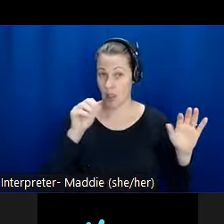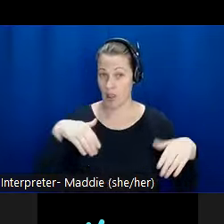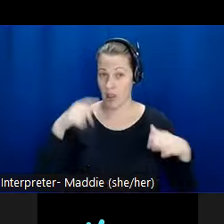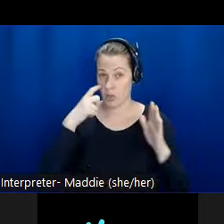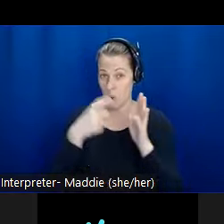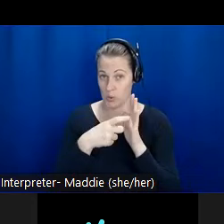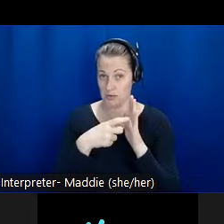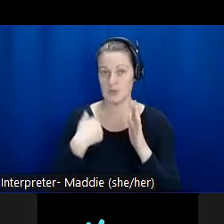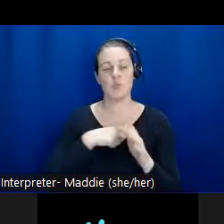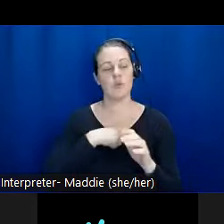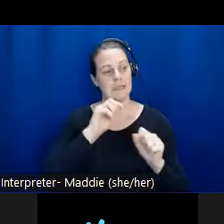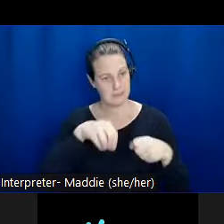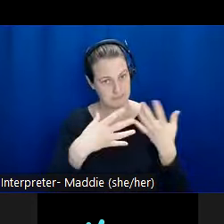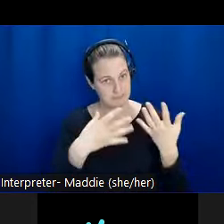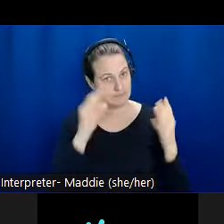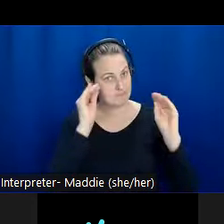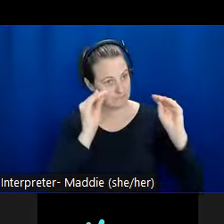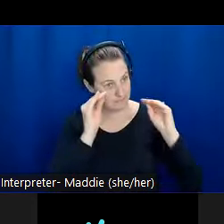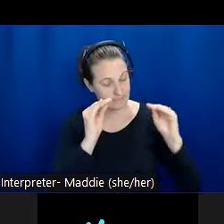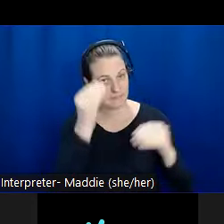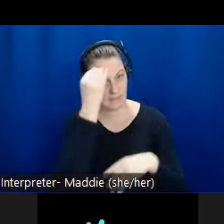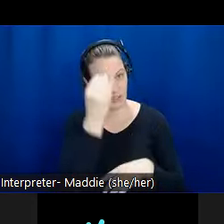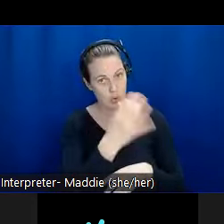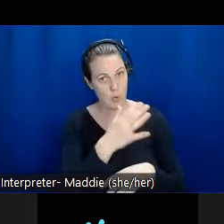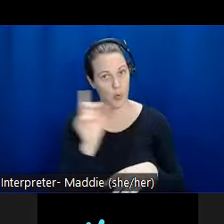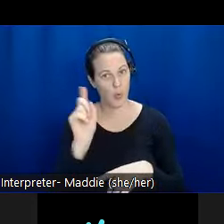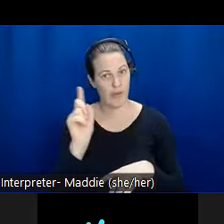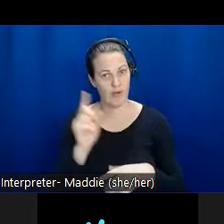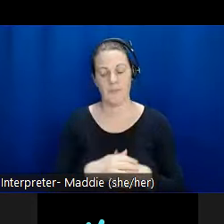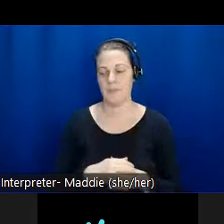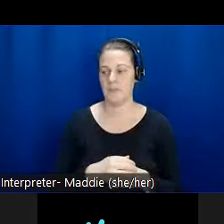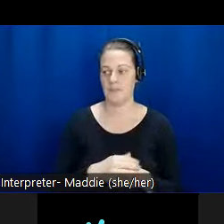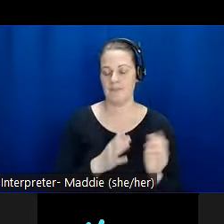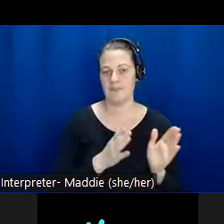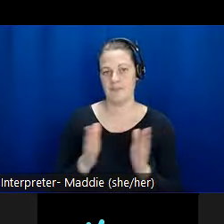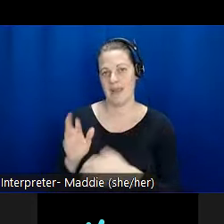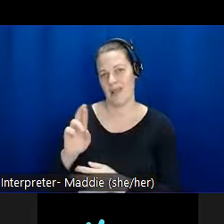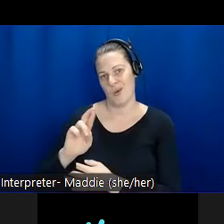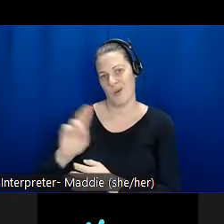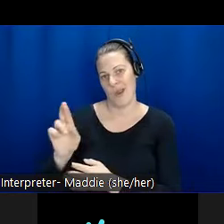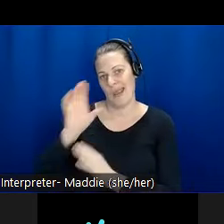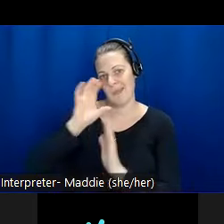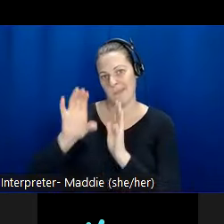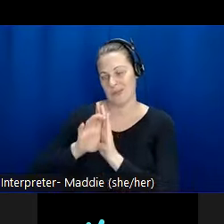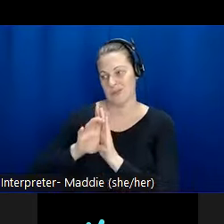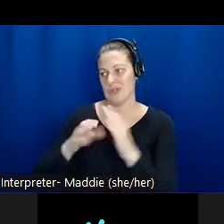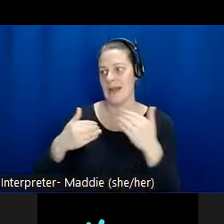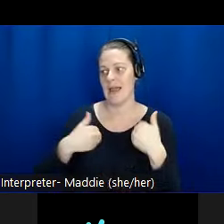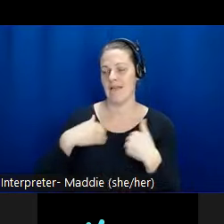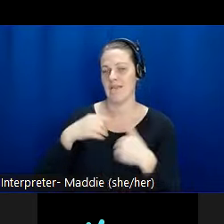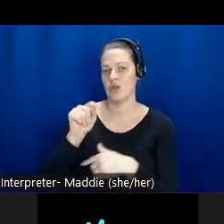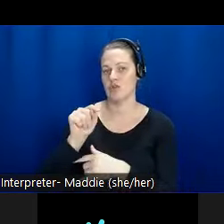it and make you more aware of these spots. The picture to the right is of a trial frame. And